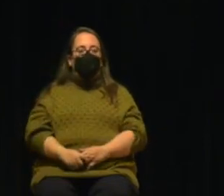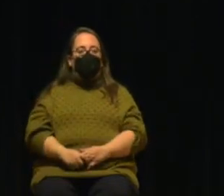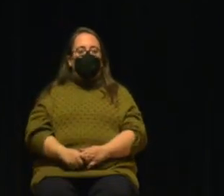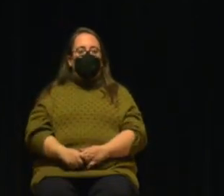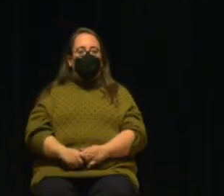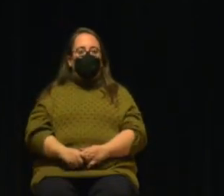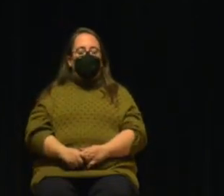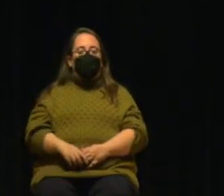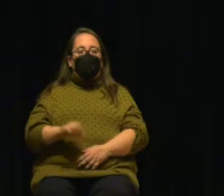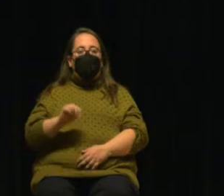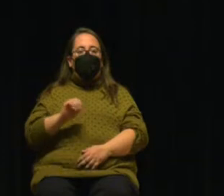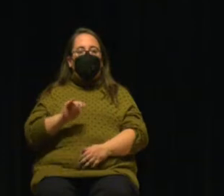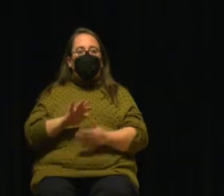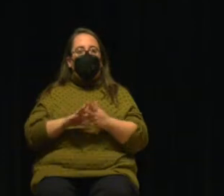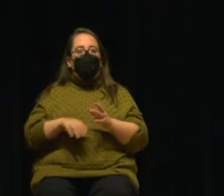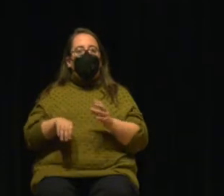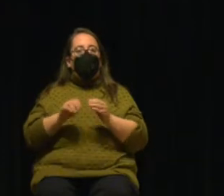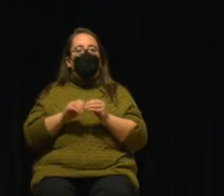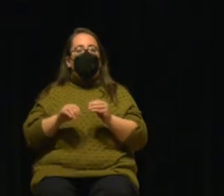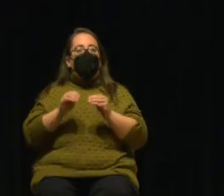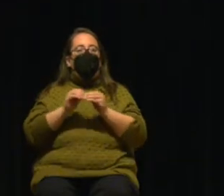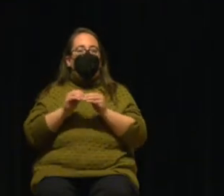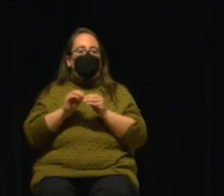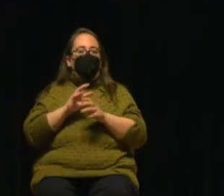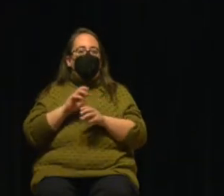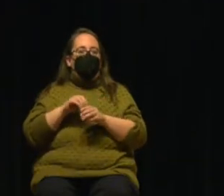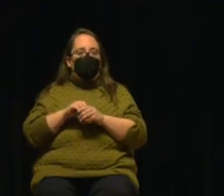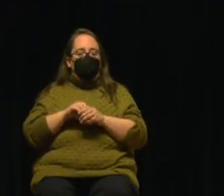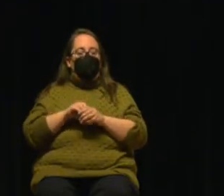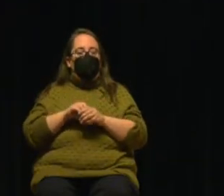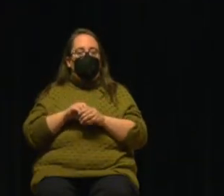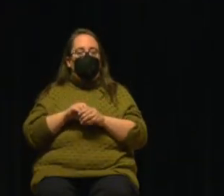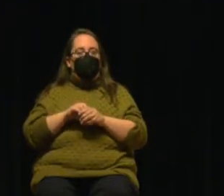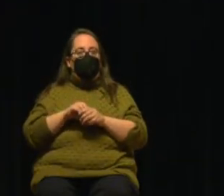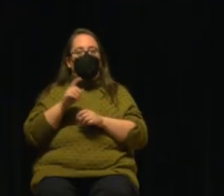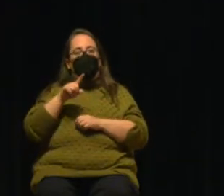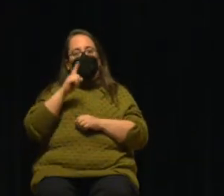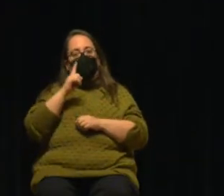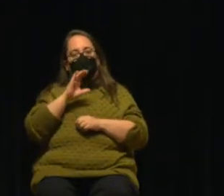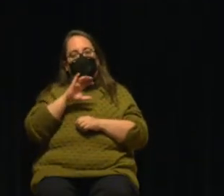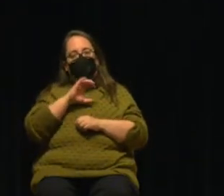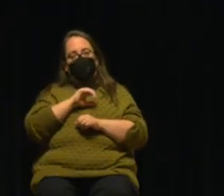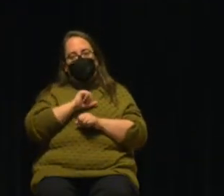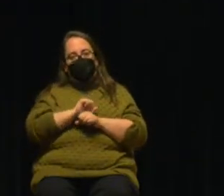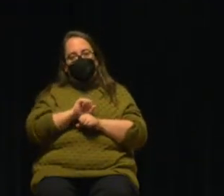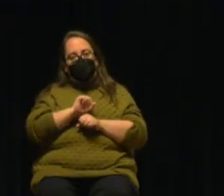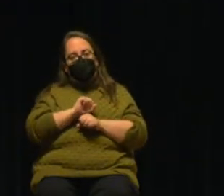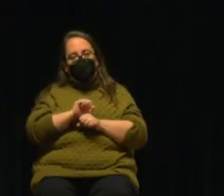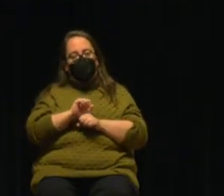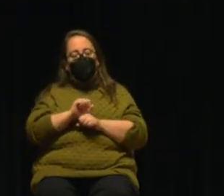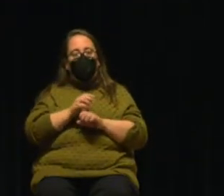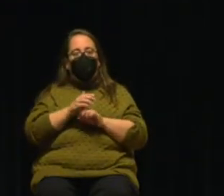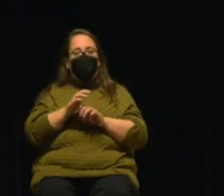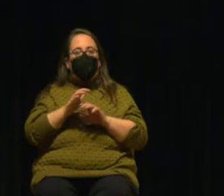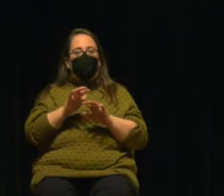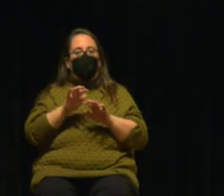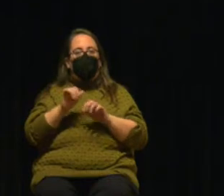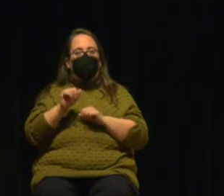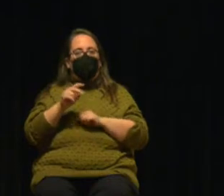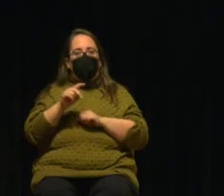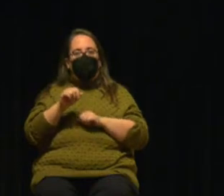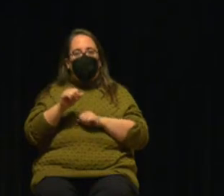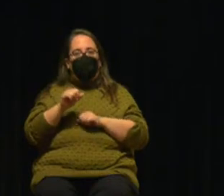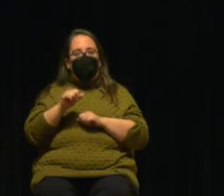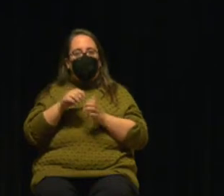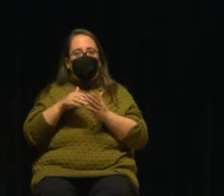Still would become more and more involved in this sort of Black citizenship work after he left the Pennsylvania